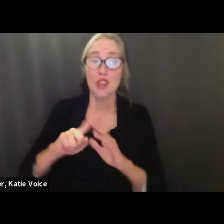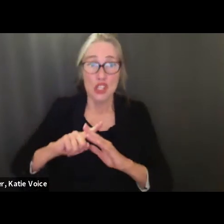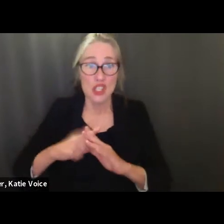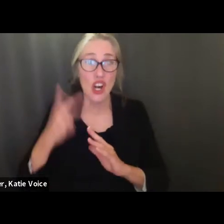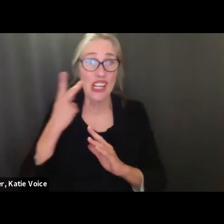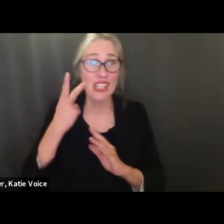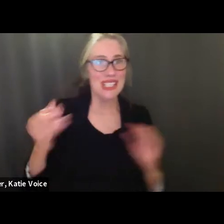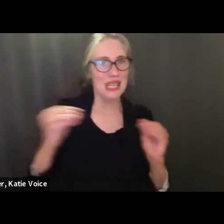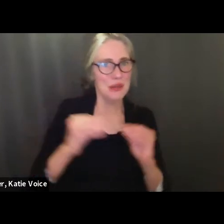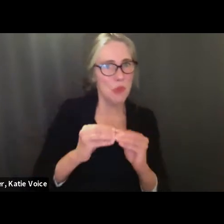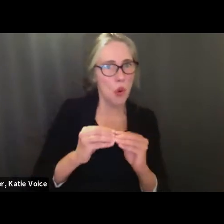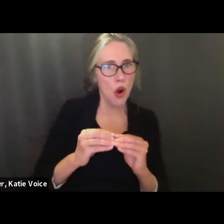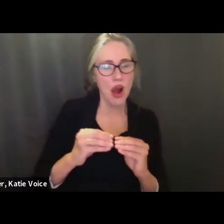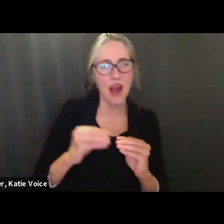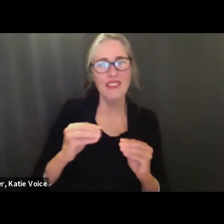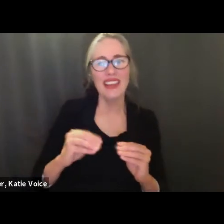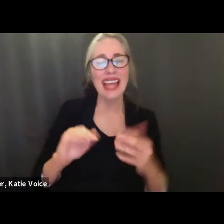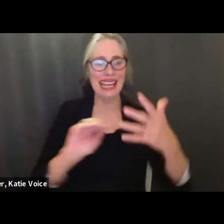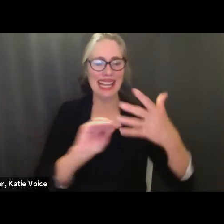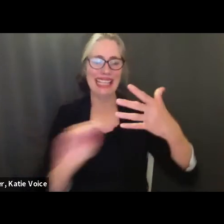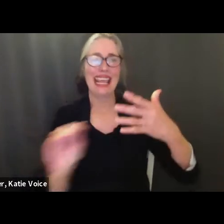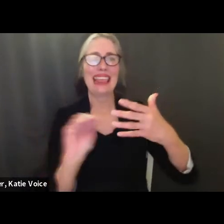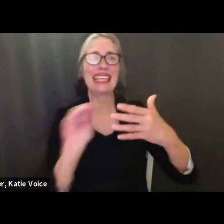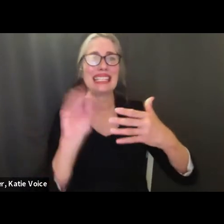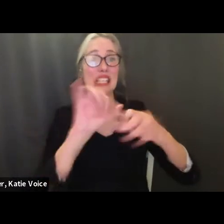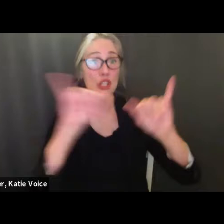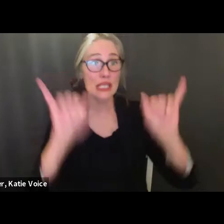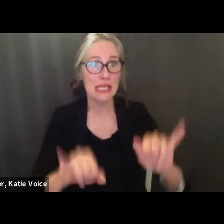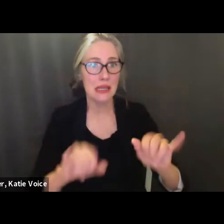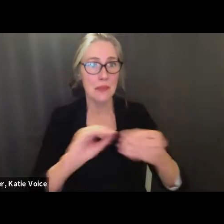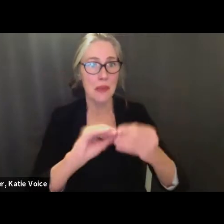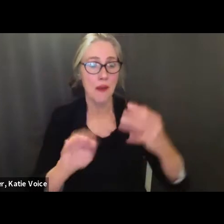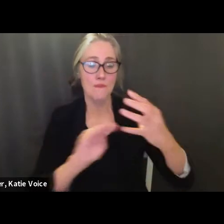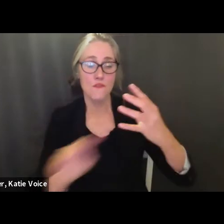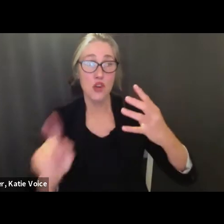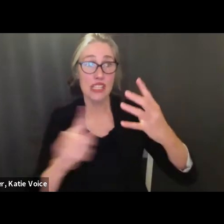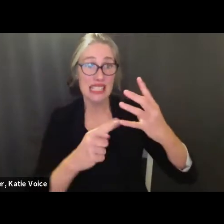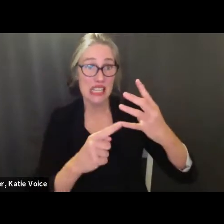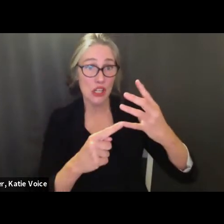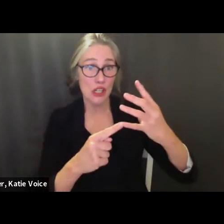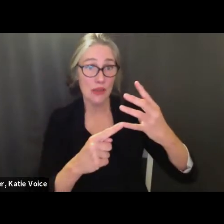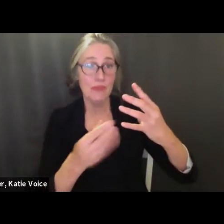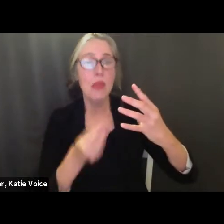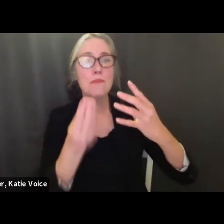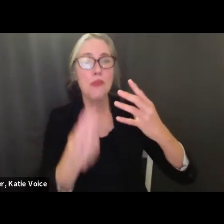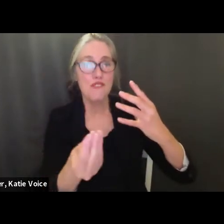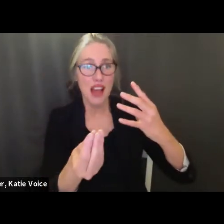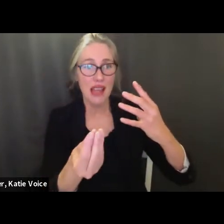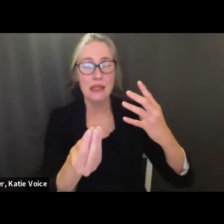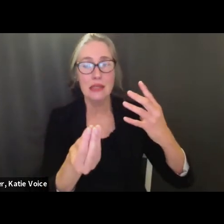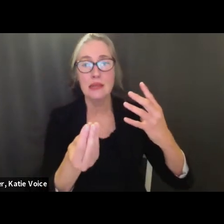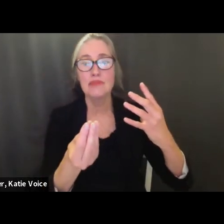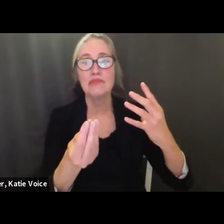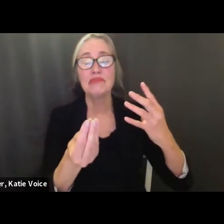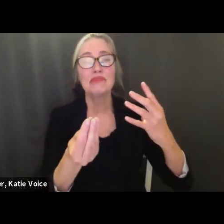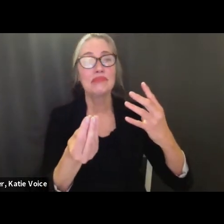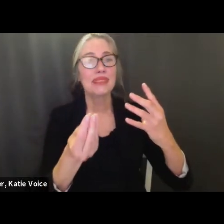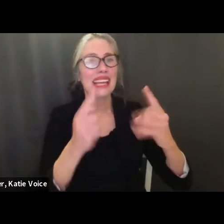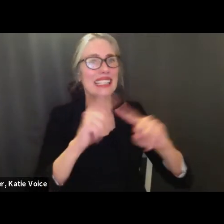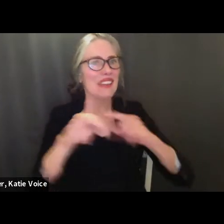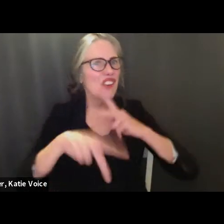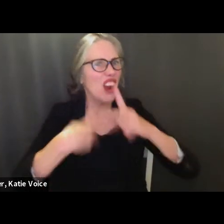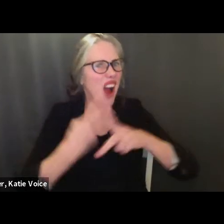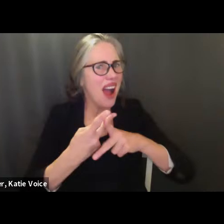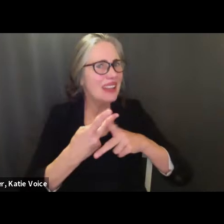system, with tier 1 providing various differentiated instruction in